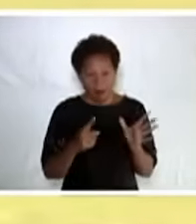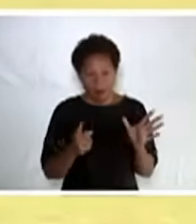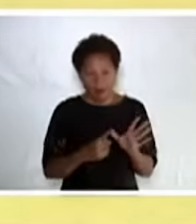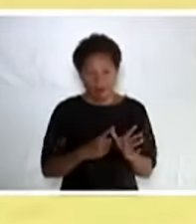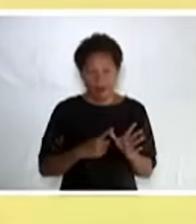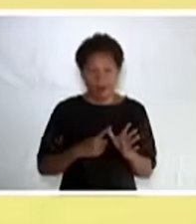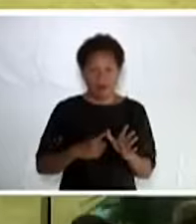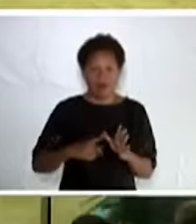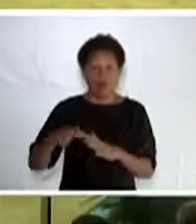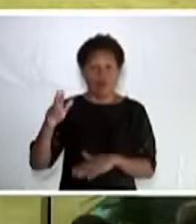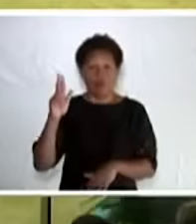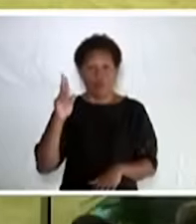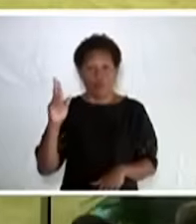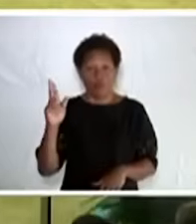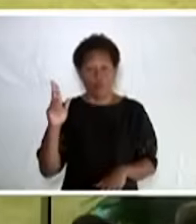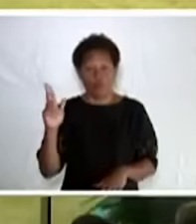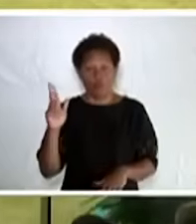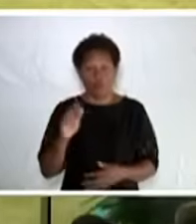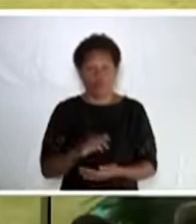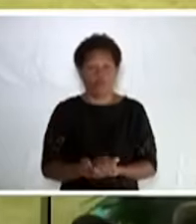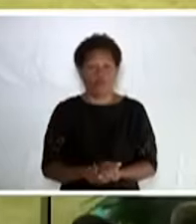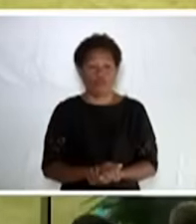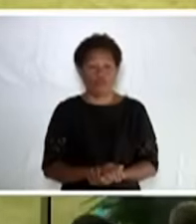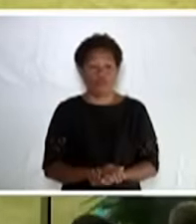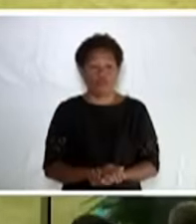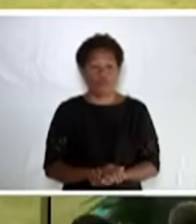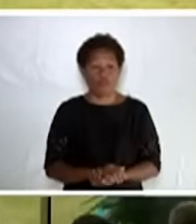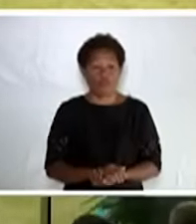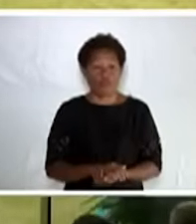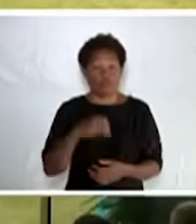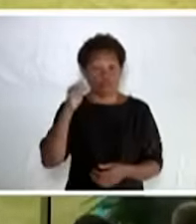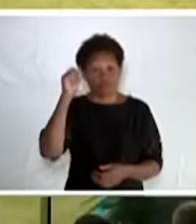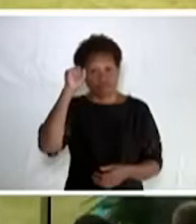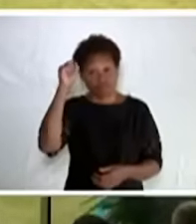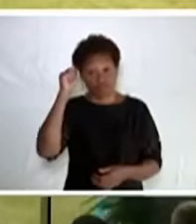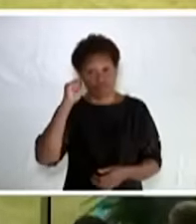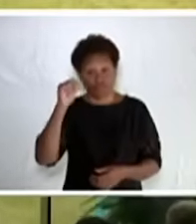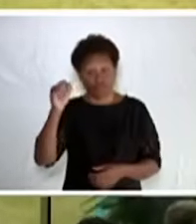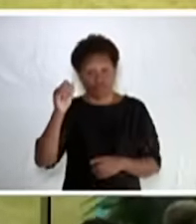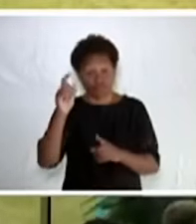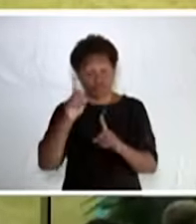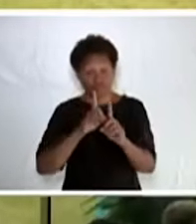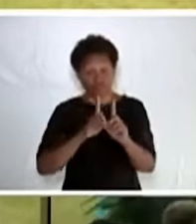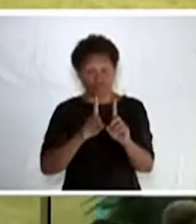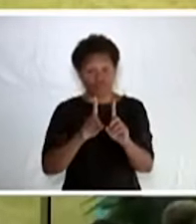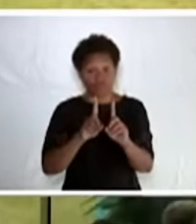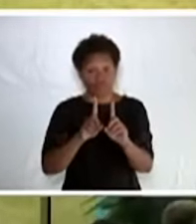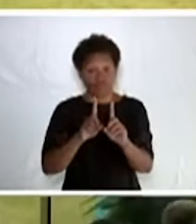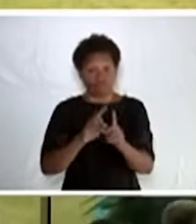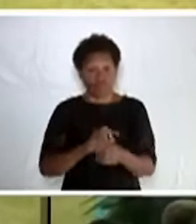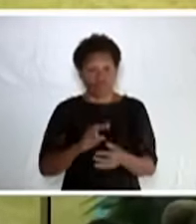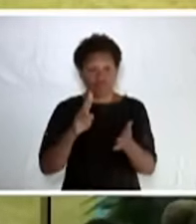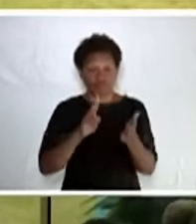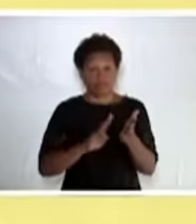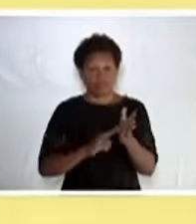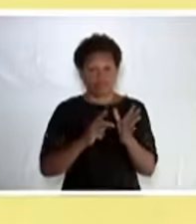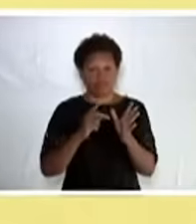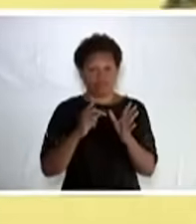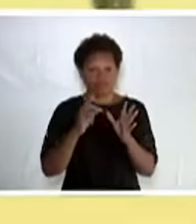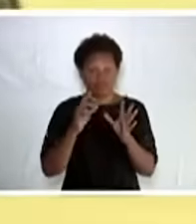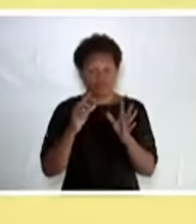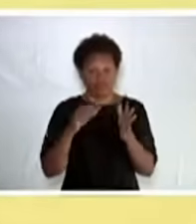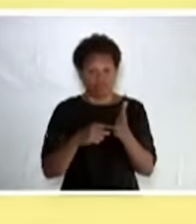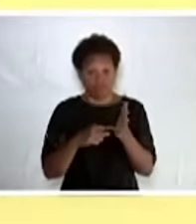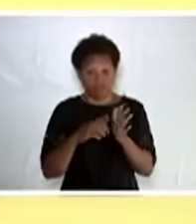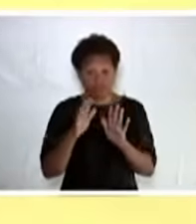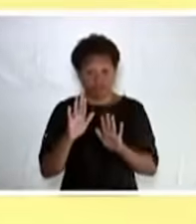Matokana in Onolau in Lau. The senior color escort is Corporal Labor from Nabuloa in Bureta in